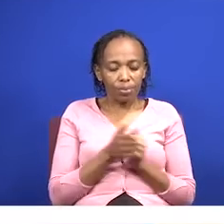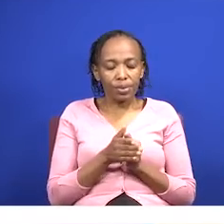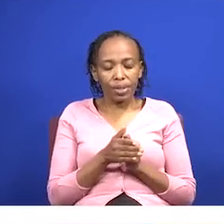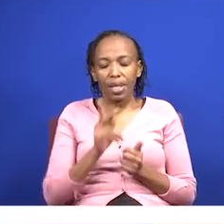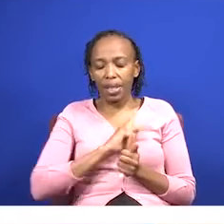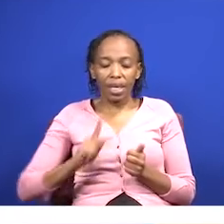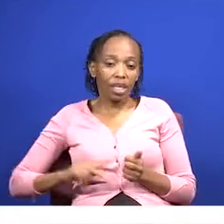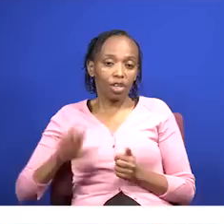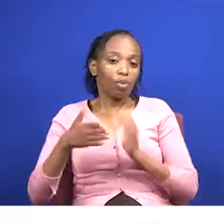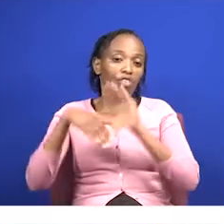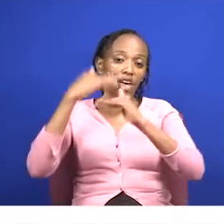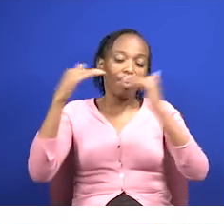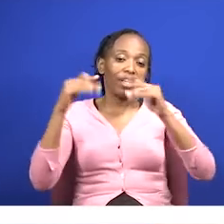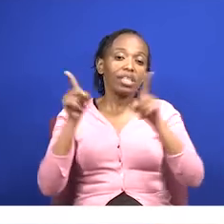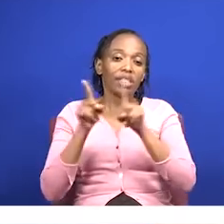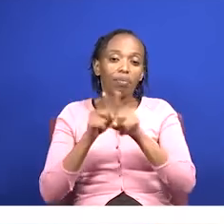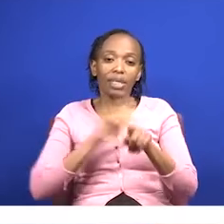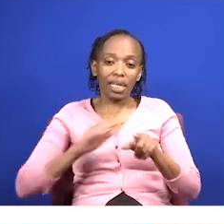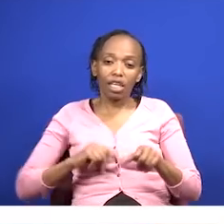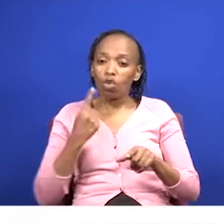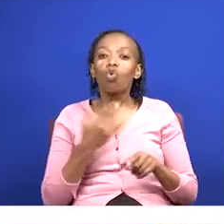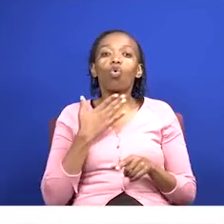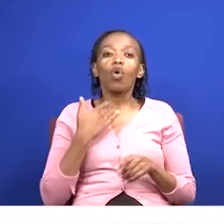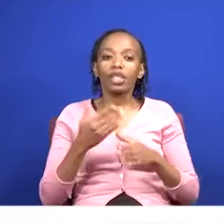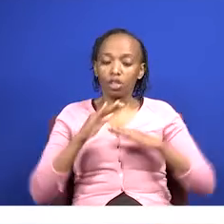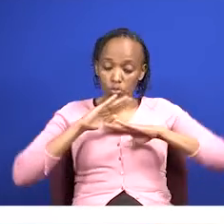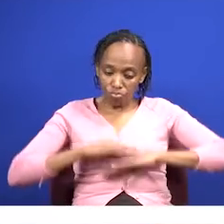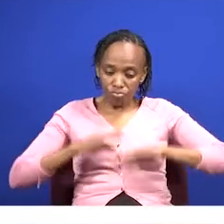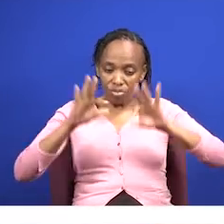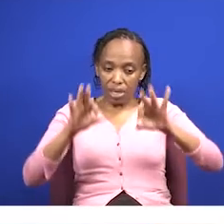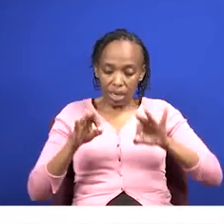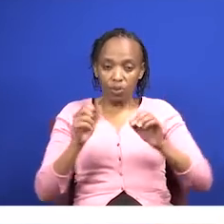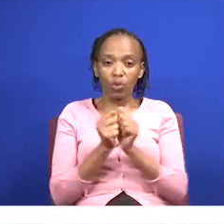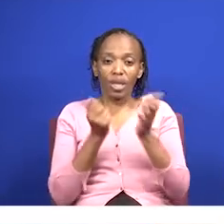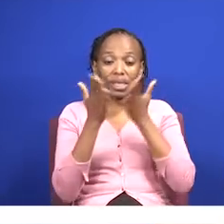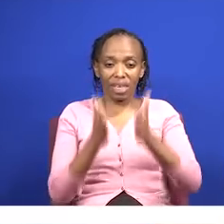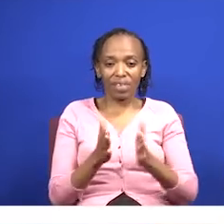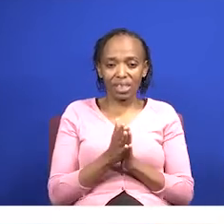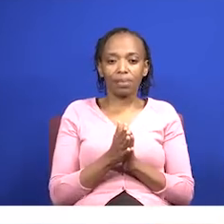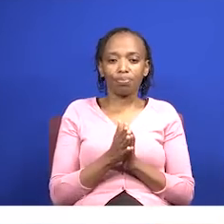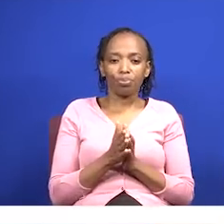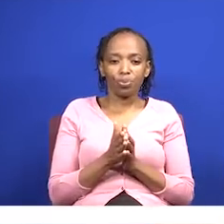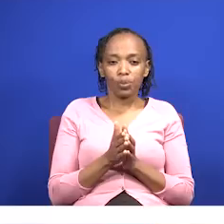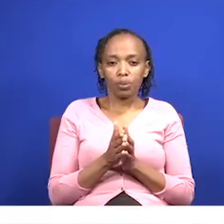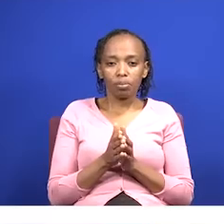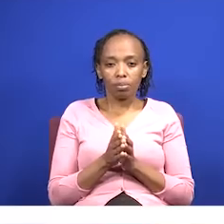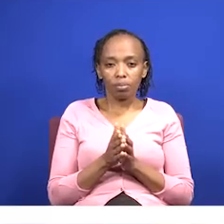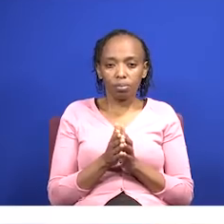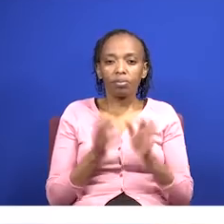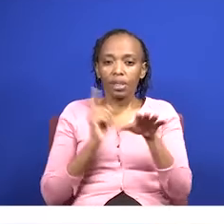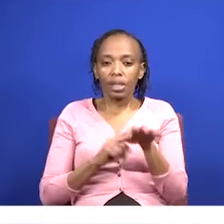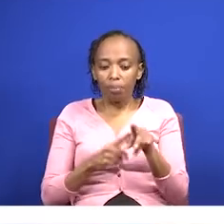Therefore, the kingdom of heaven is like a king who wanted to settle accounts with his servants.